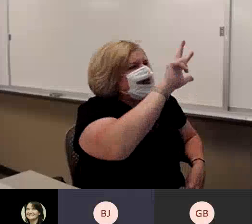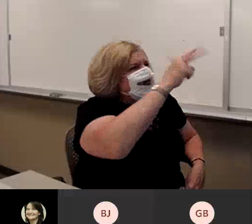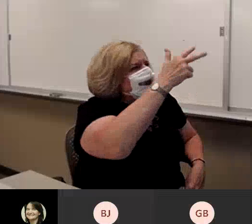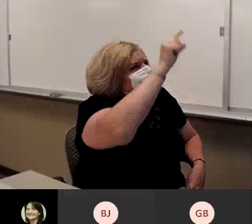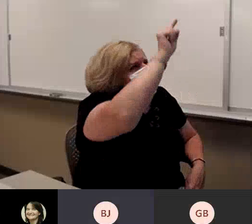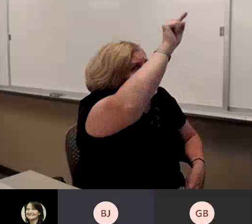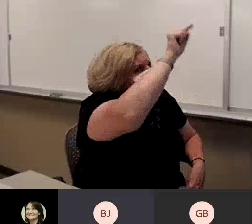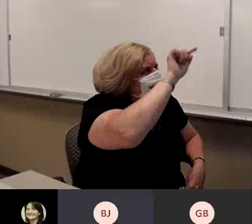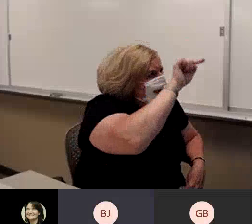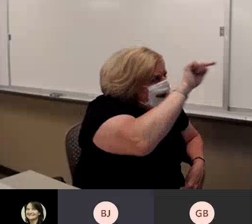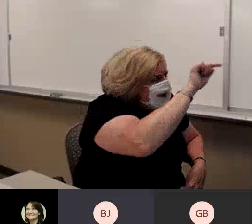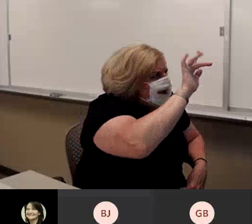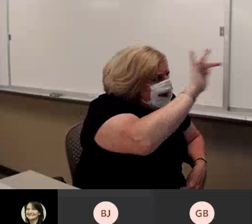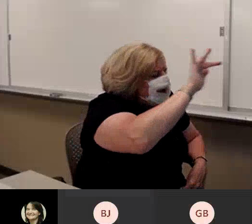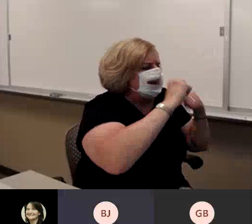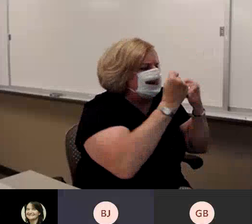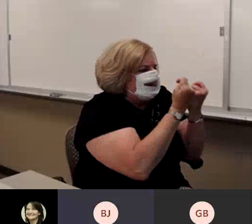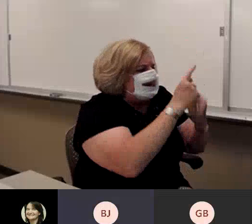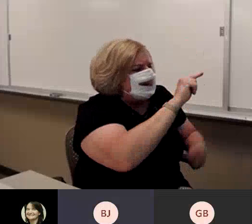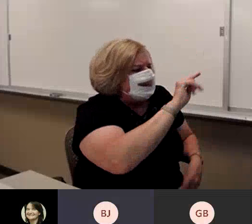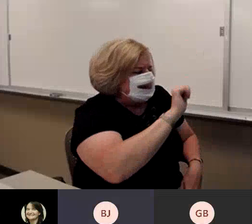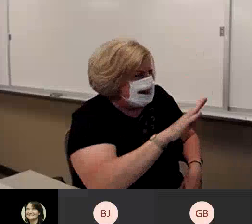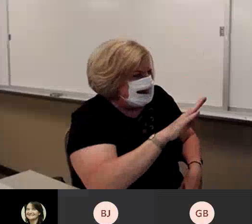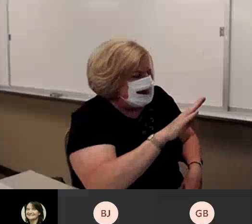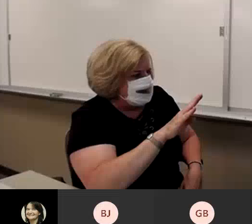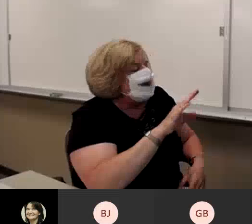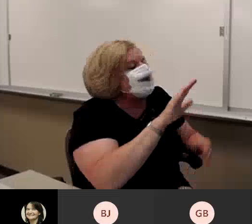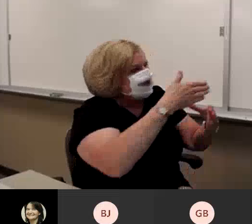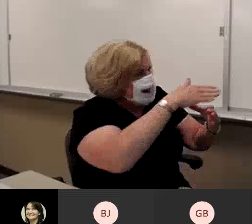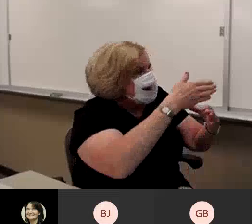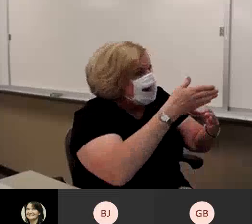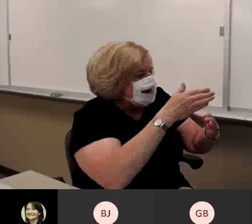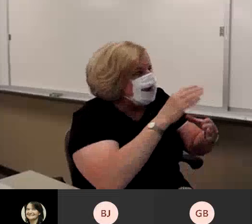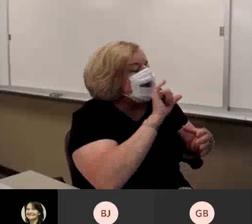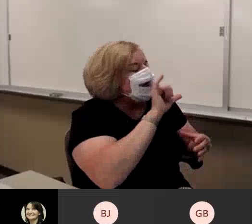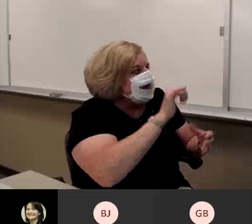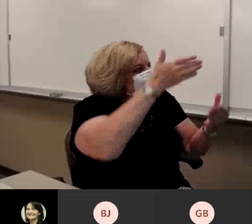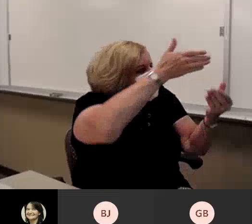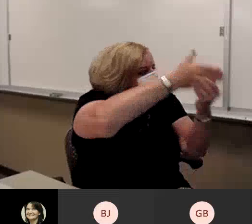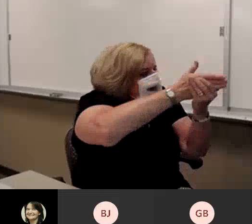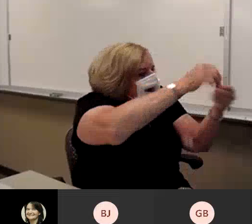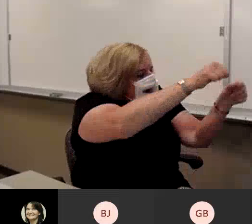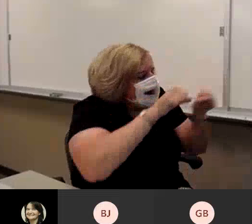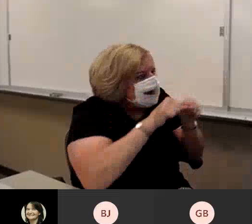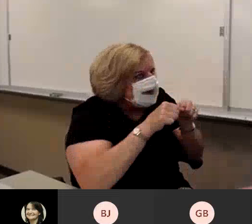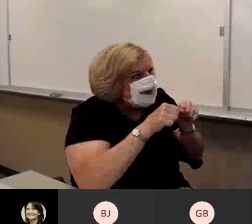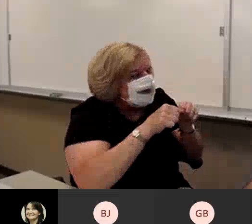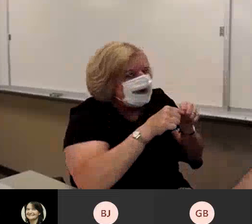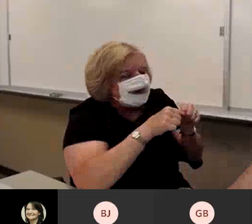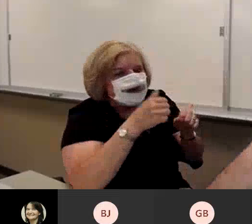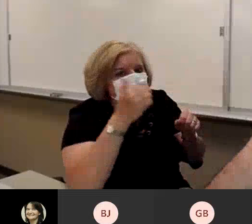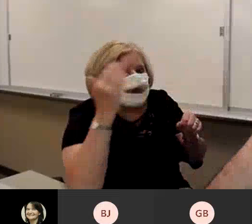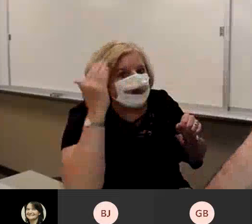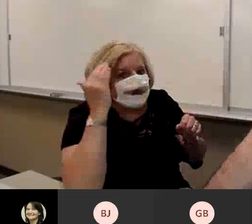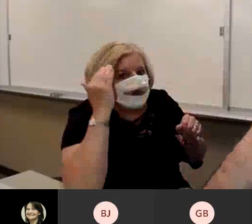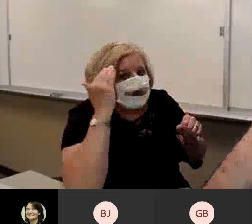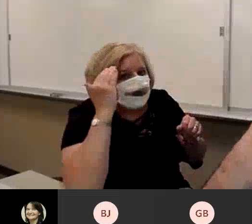down right under chat, right. You go to Teams there, then there's a files area. And I know that gets a little